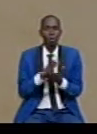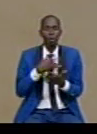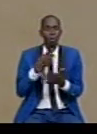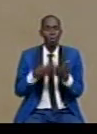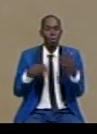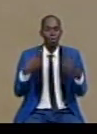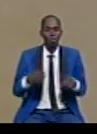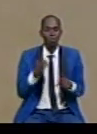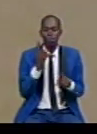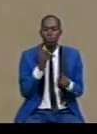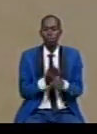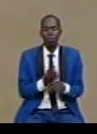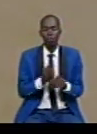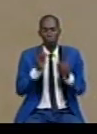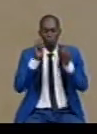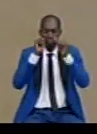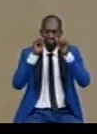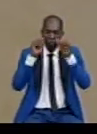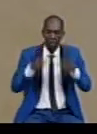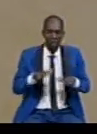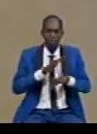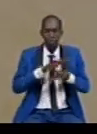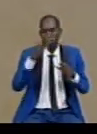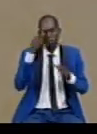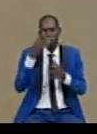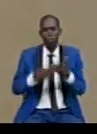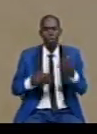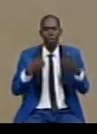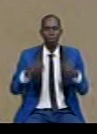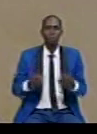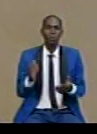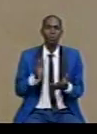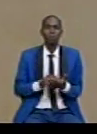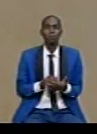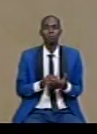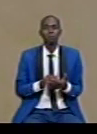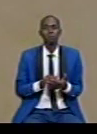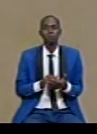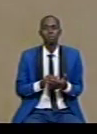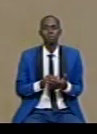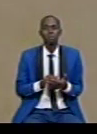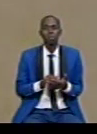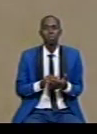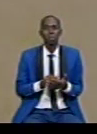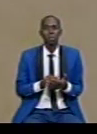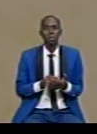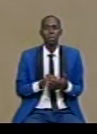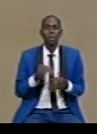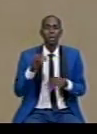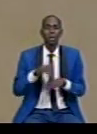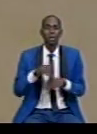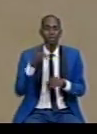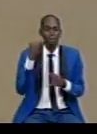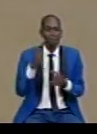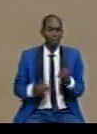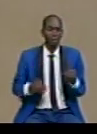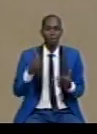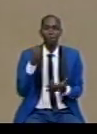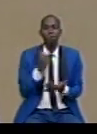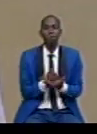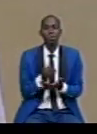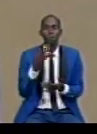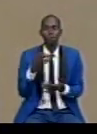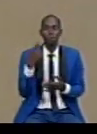blank. I didn't know what was happening again. Well, at the last amen of